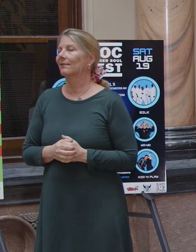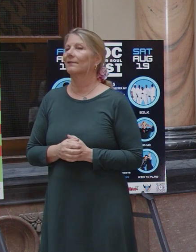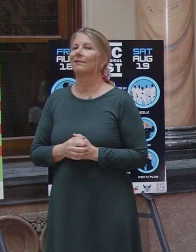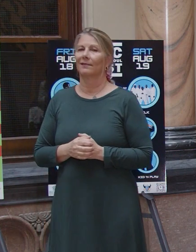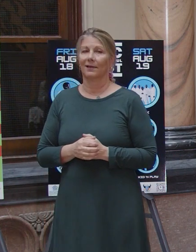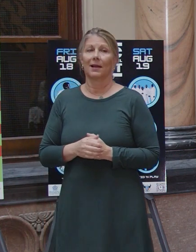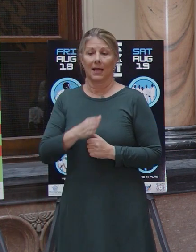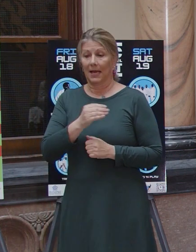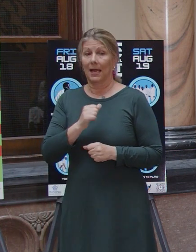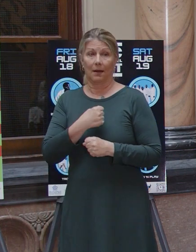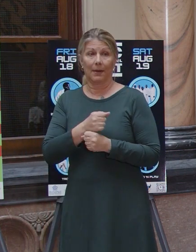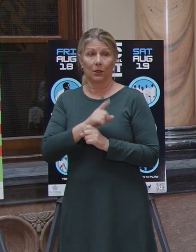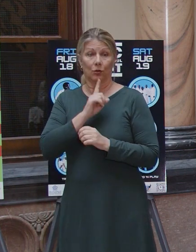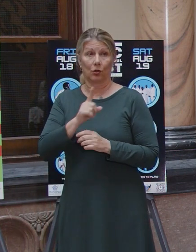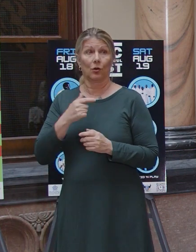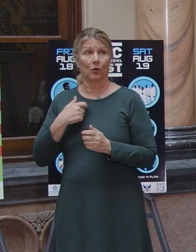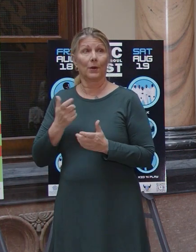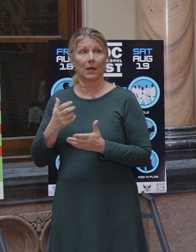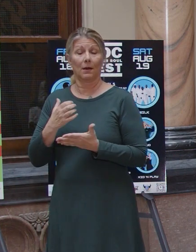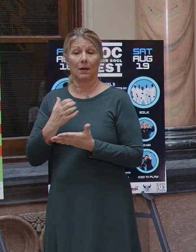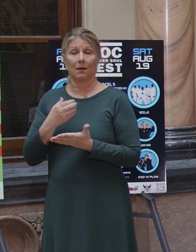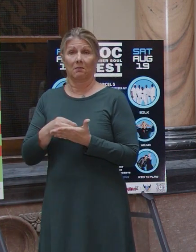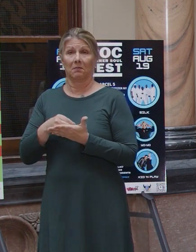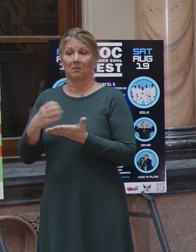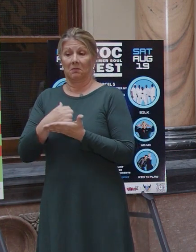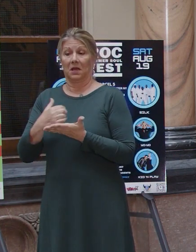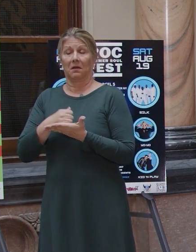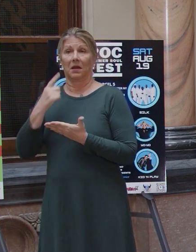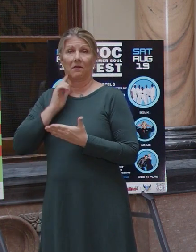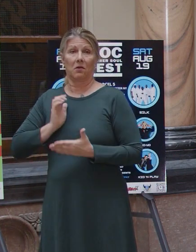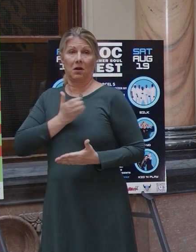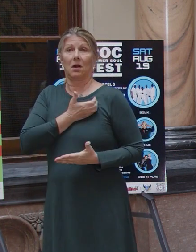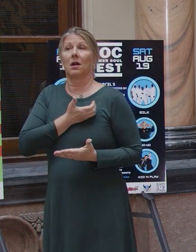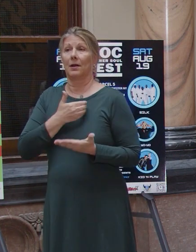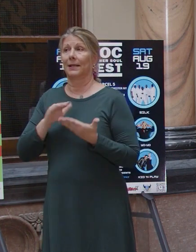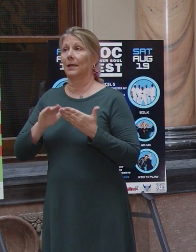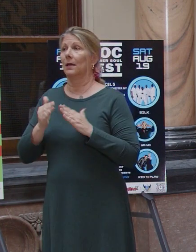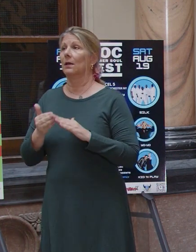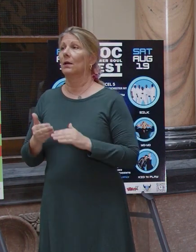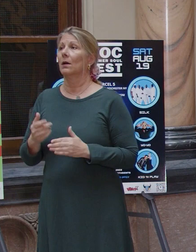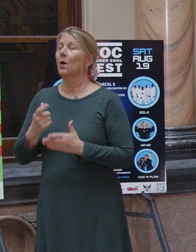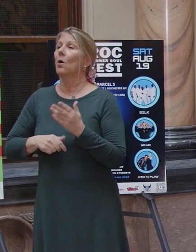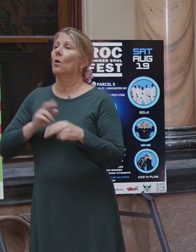making sure that we generate dollars and revenue for our city. Anything else on the festivals?